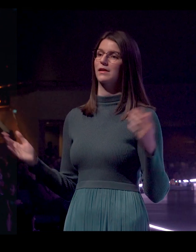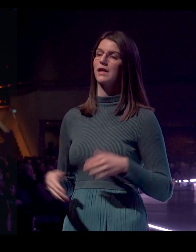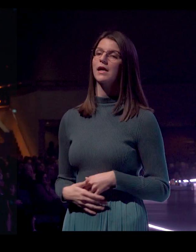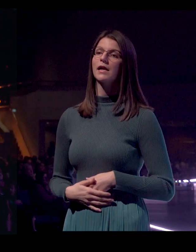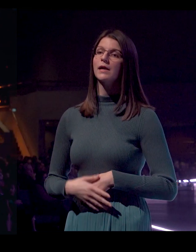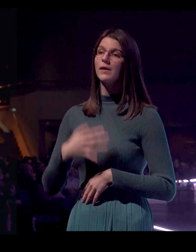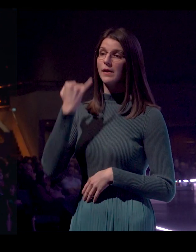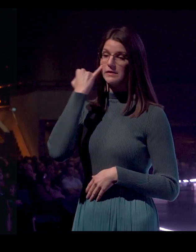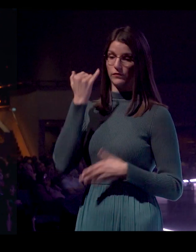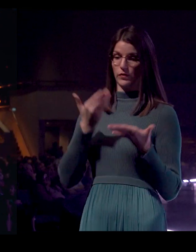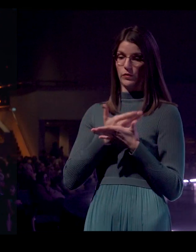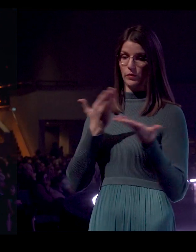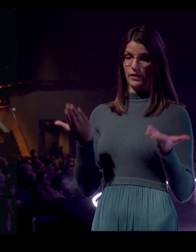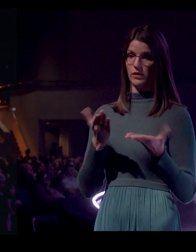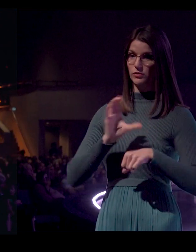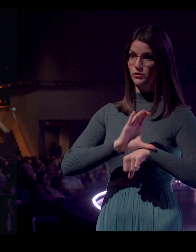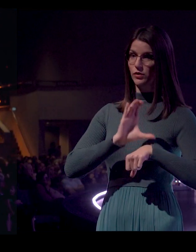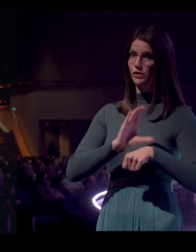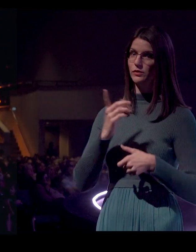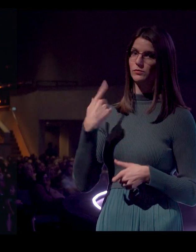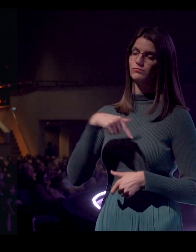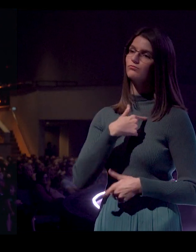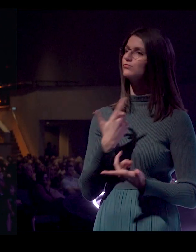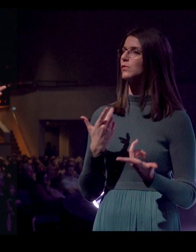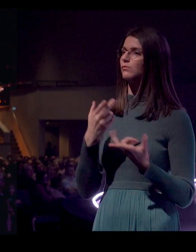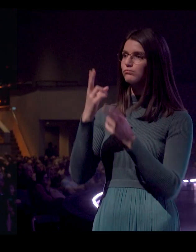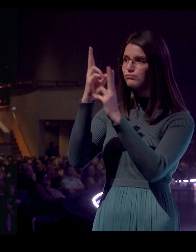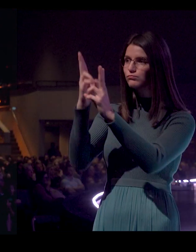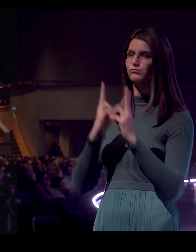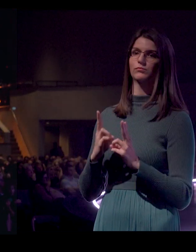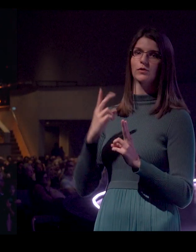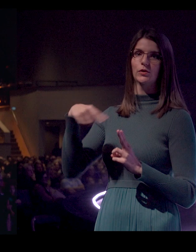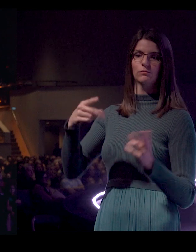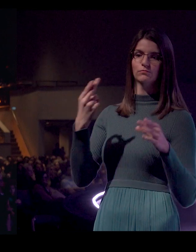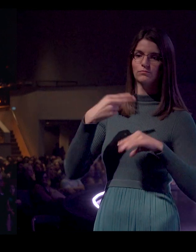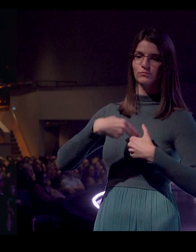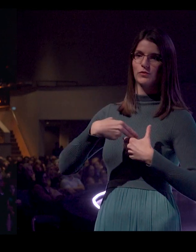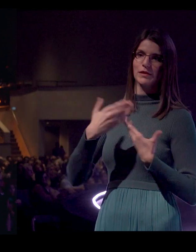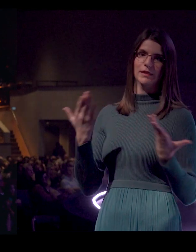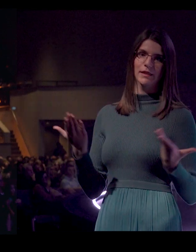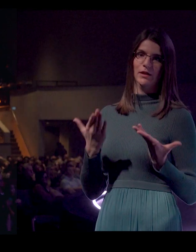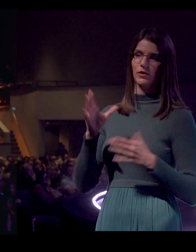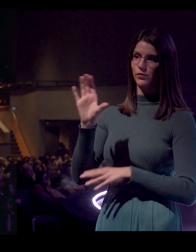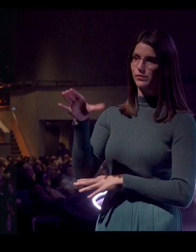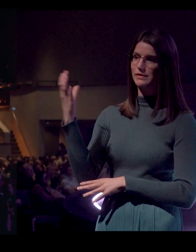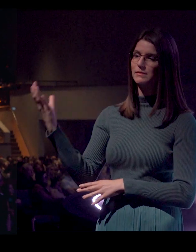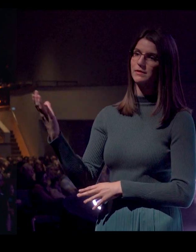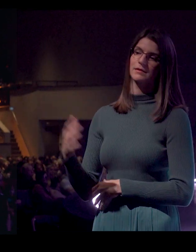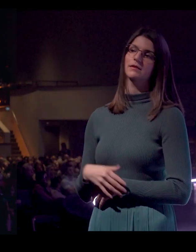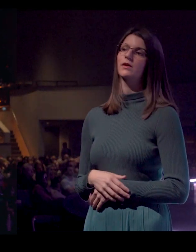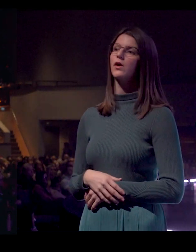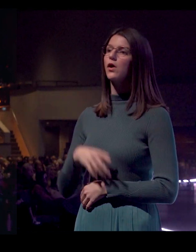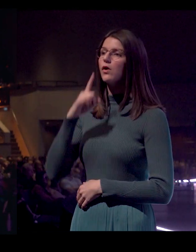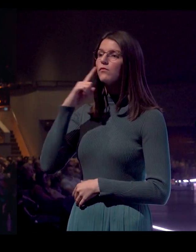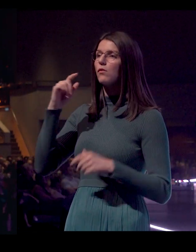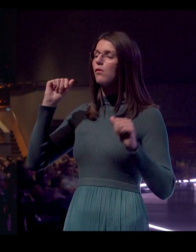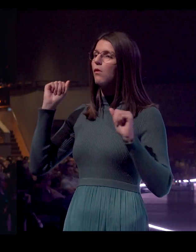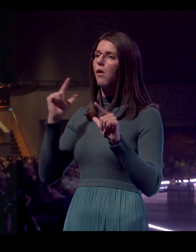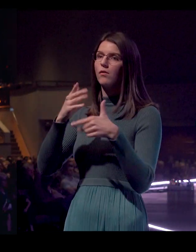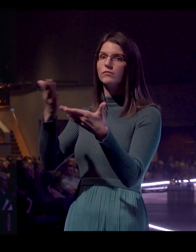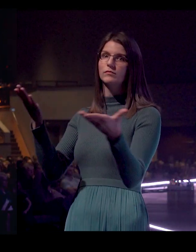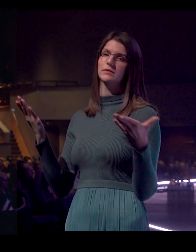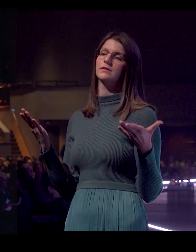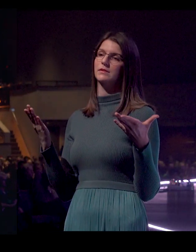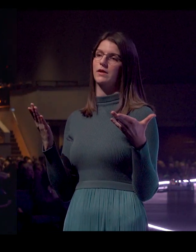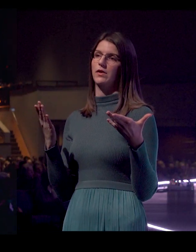that you would be with us this Christmas. But for all of us, I want to talk to you for just a few minutes about how you can make